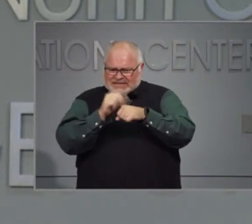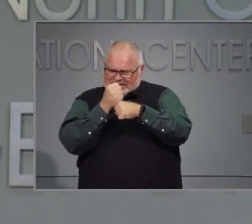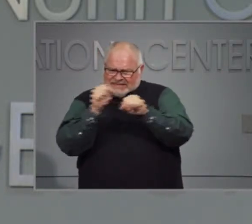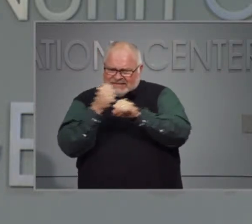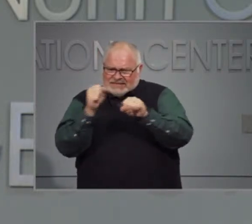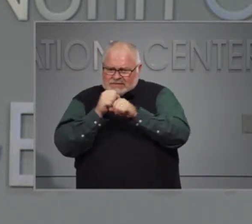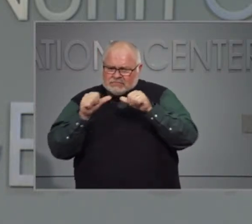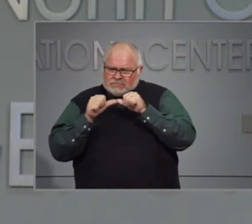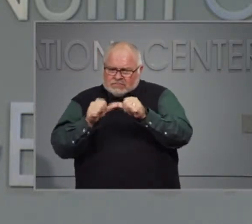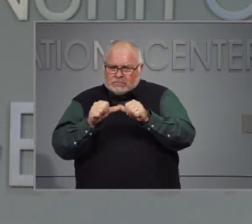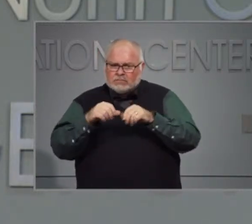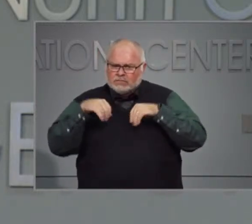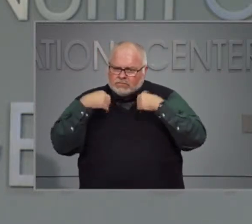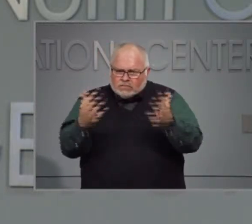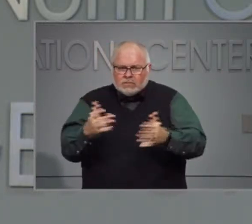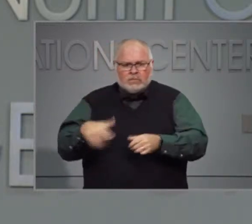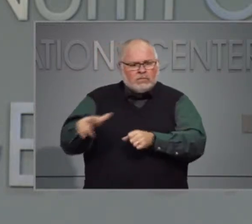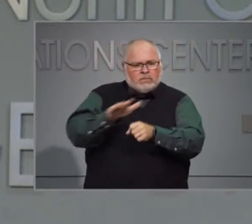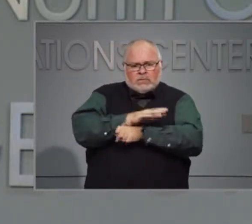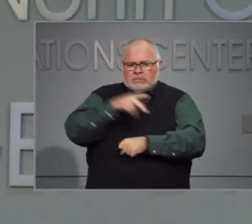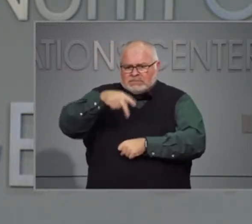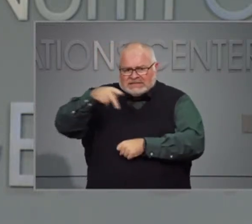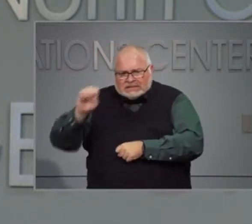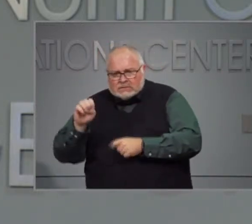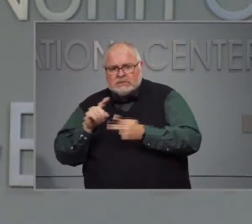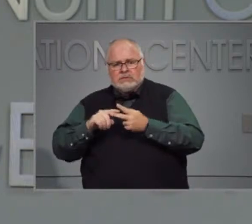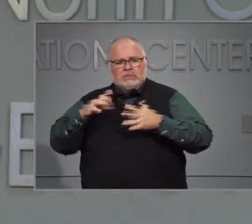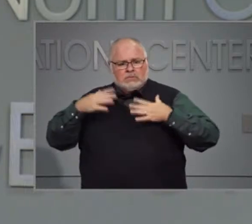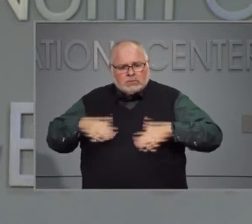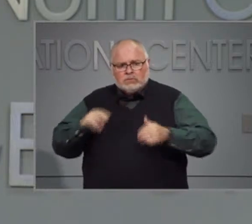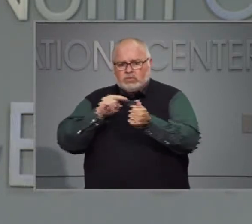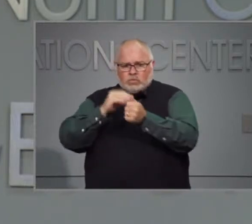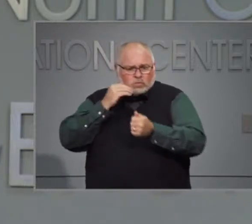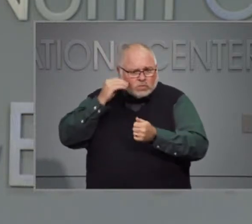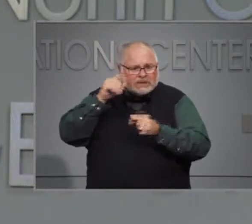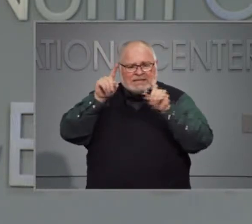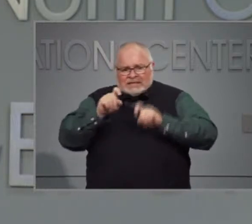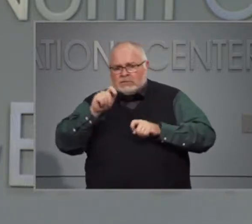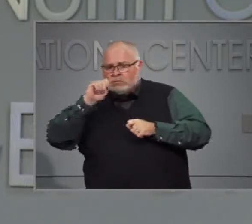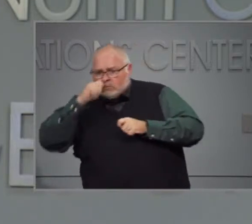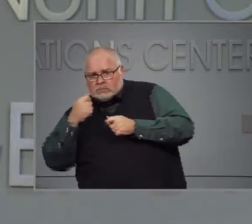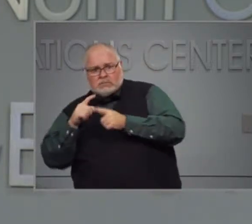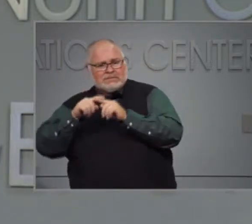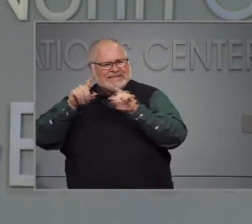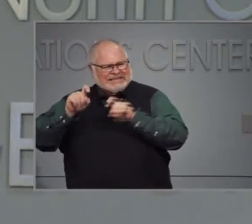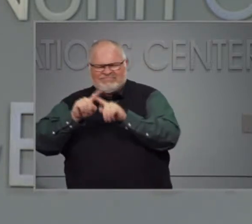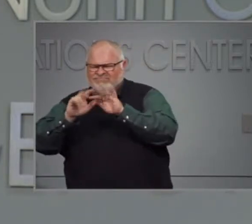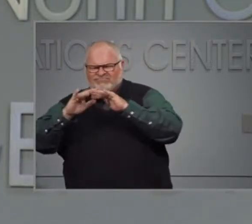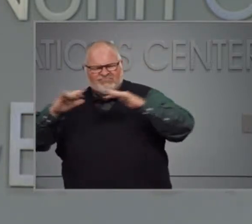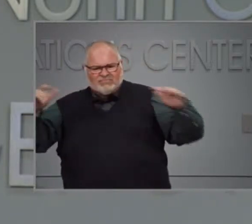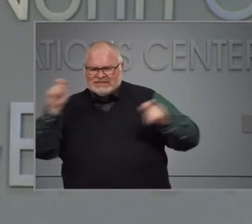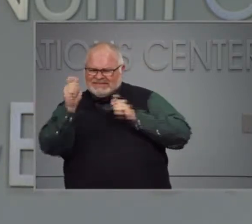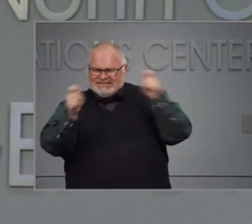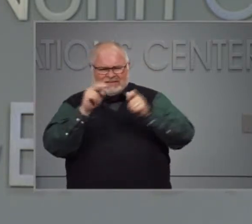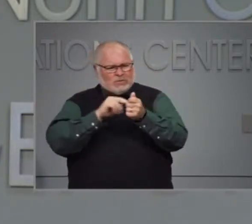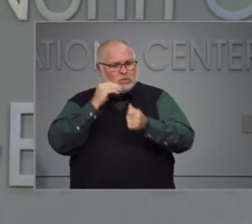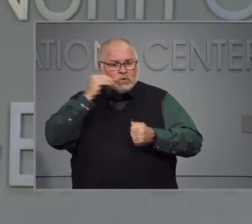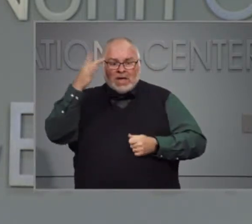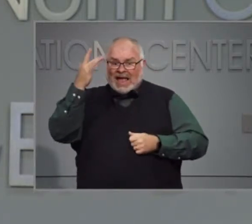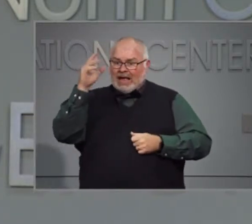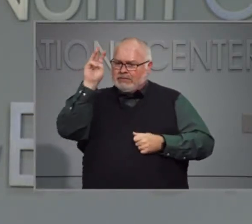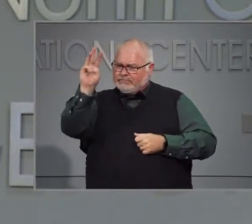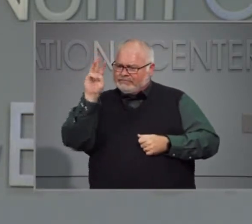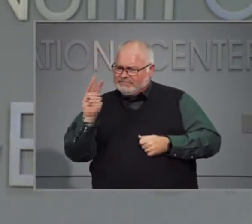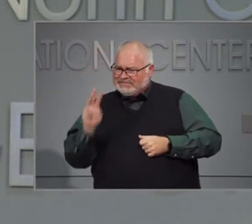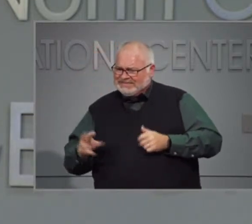include delivery of needed PPE and proactive testing. And don't forget to observe the 3 W's, just as Madam